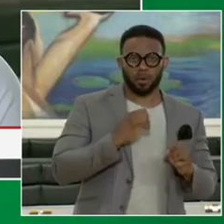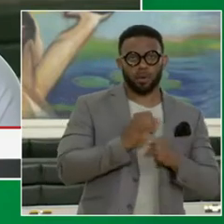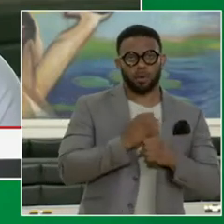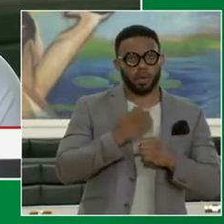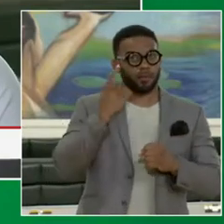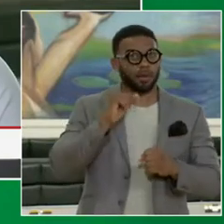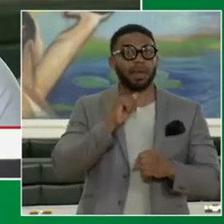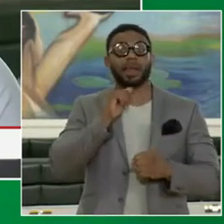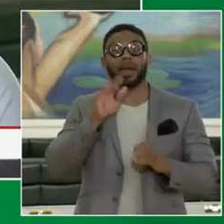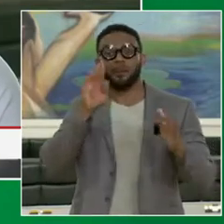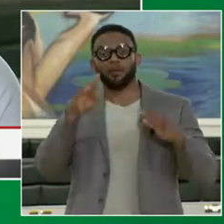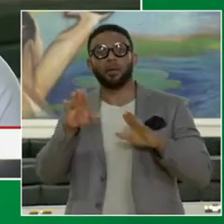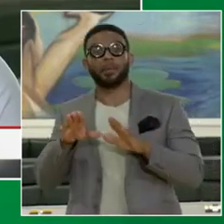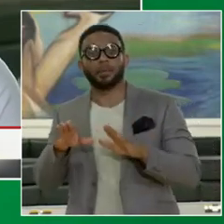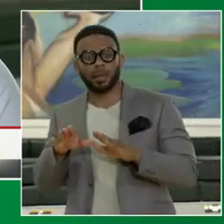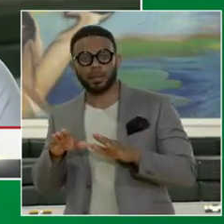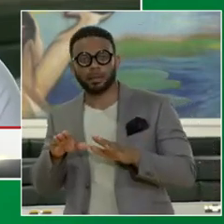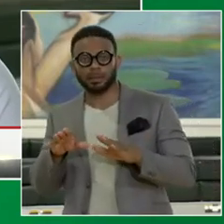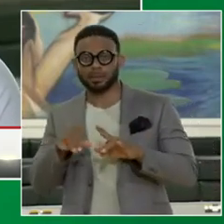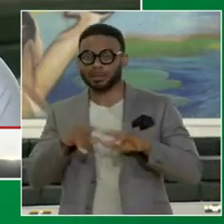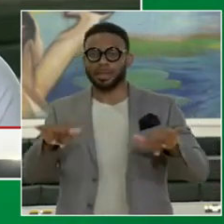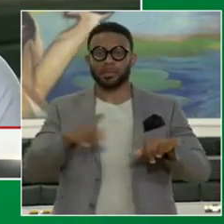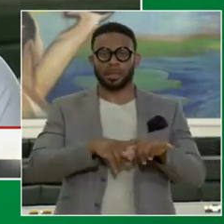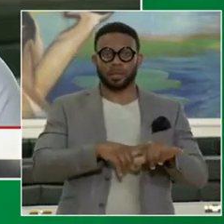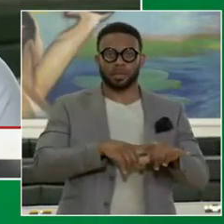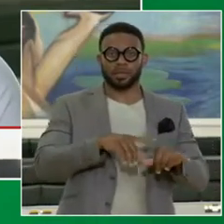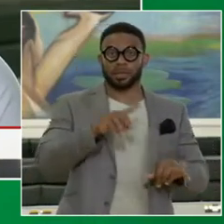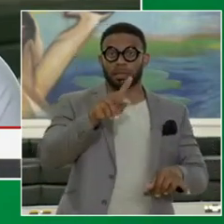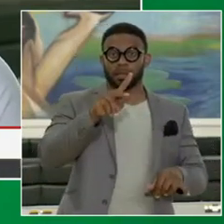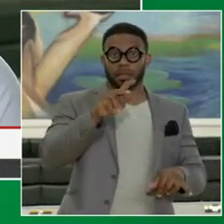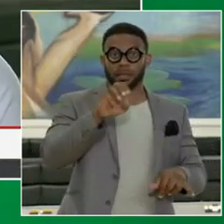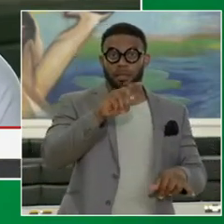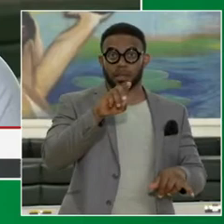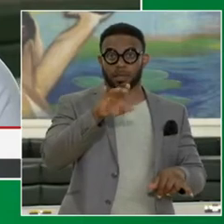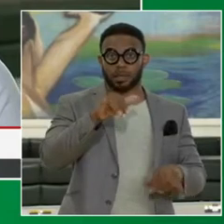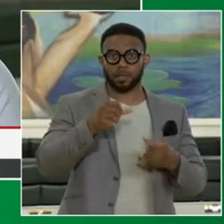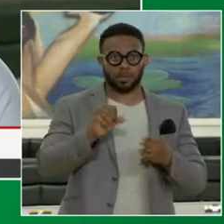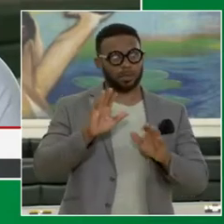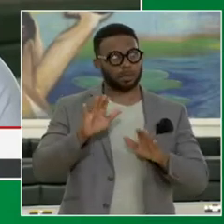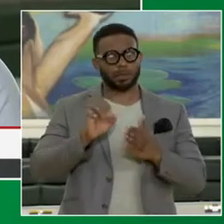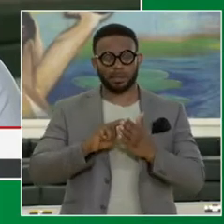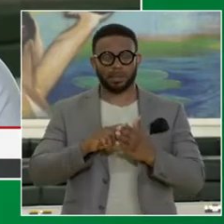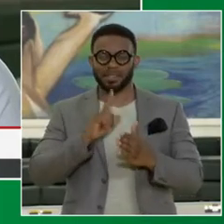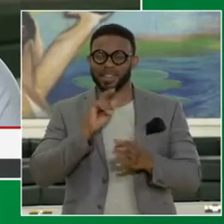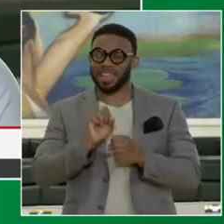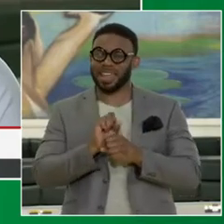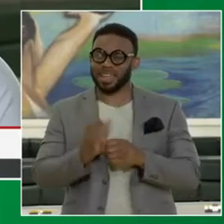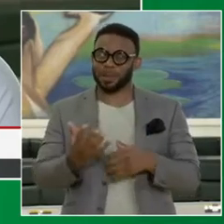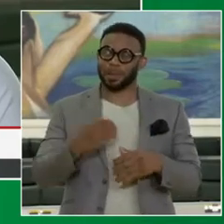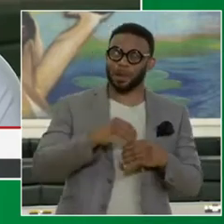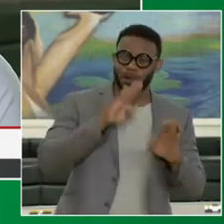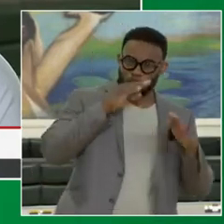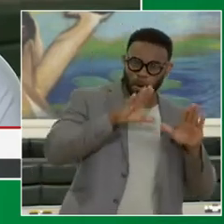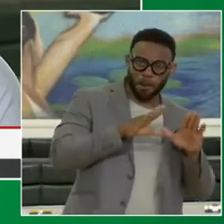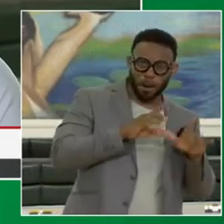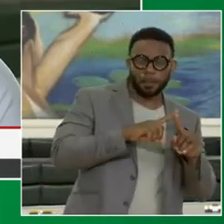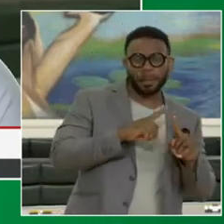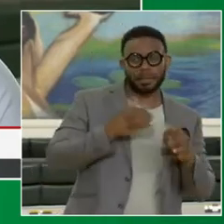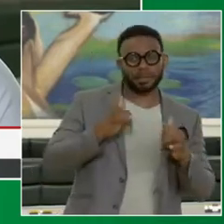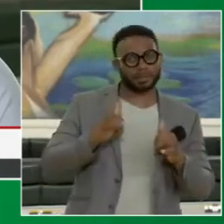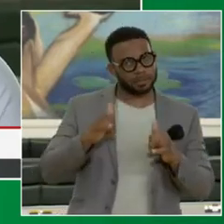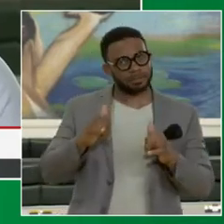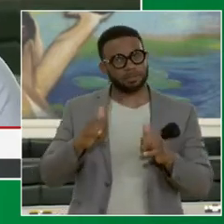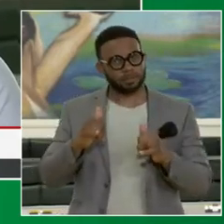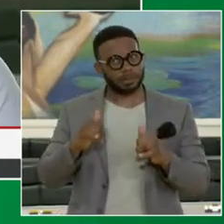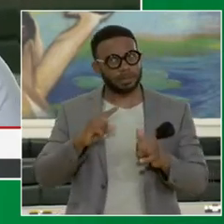creating for non-focus blocks. And so Kennedy Street is a great example where they're not an actual focus block, but yet there's